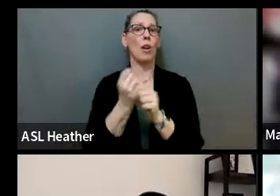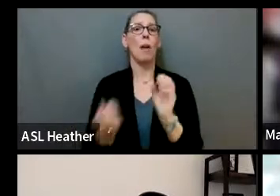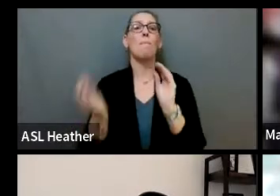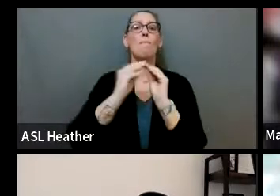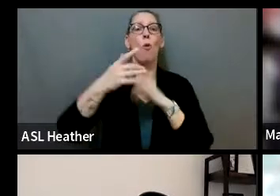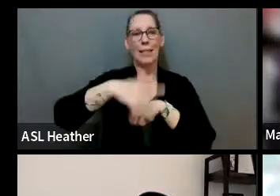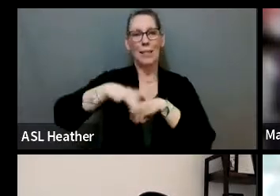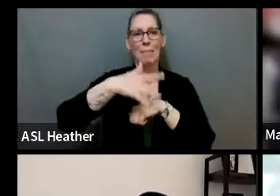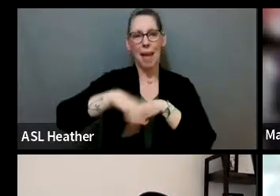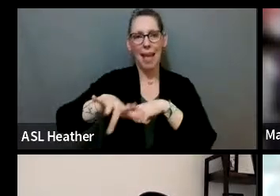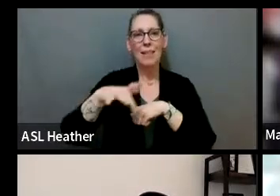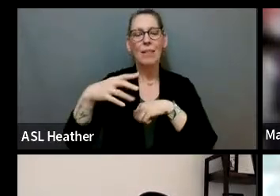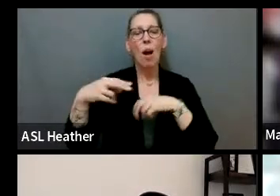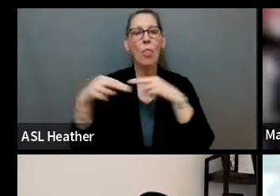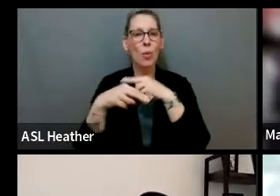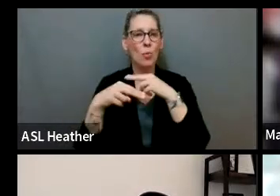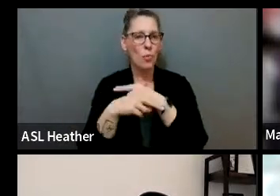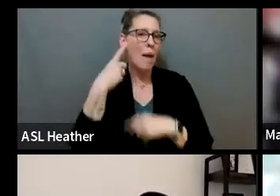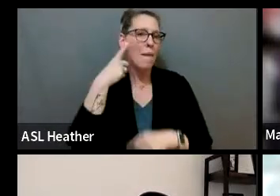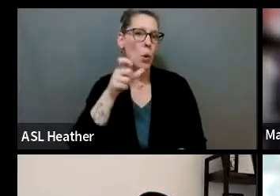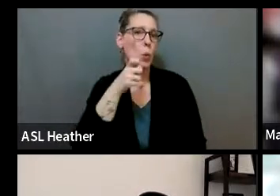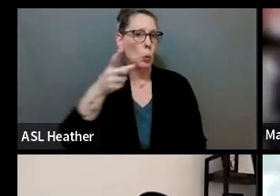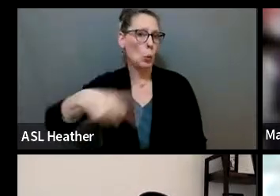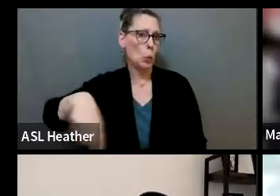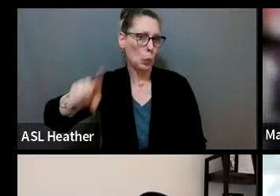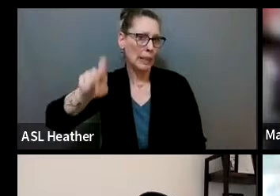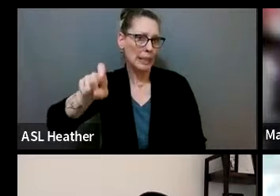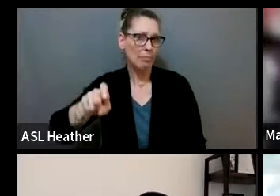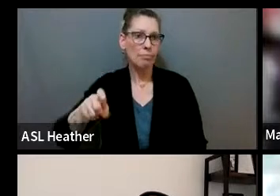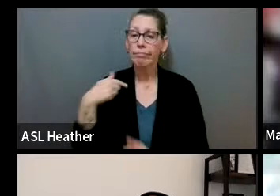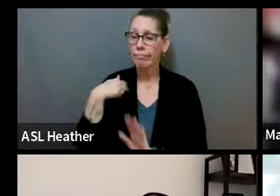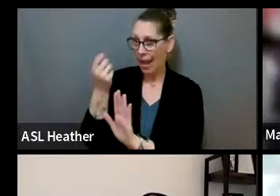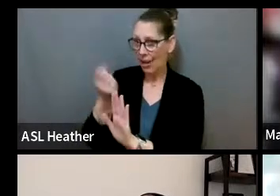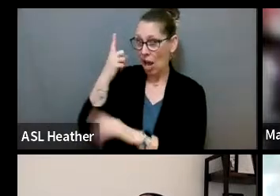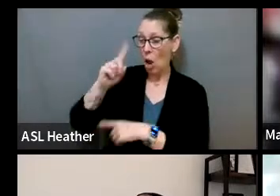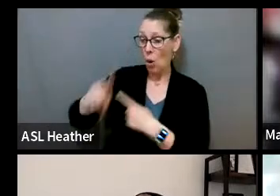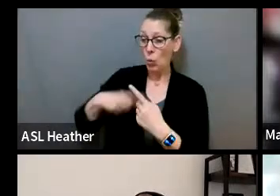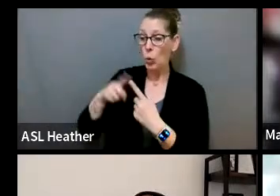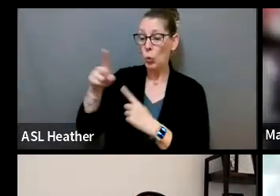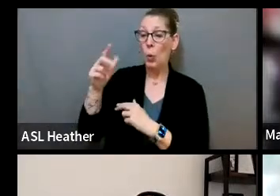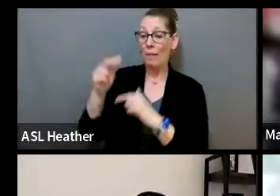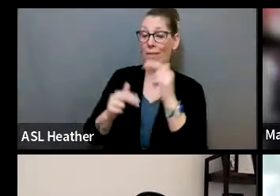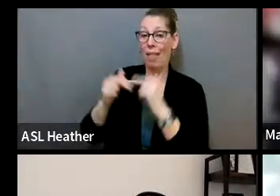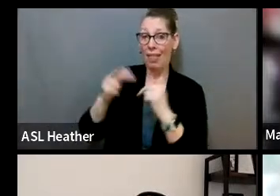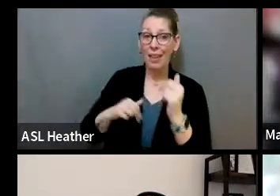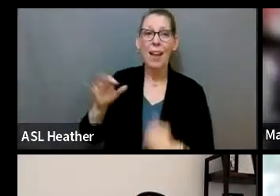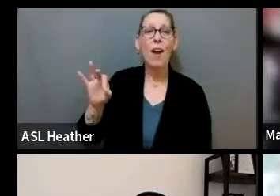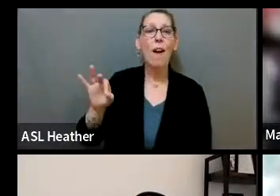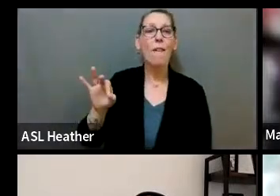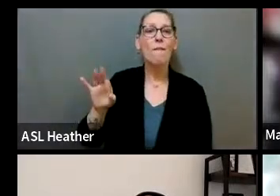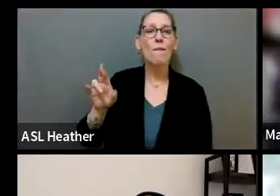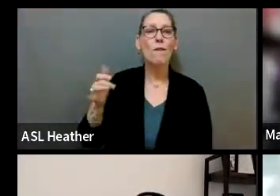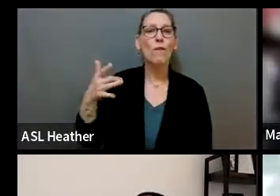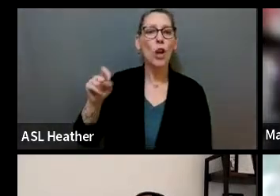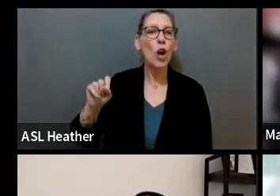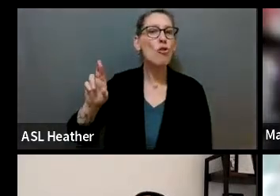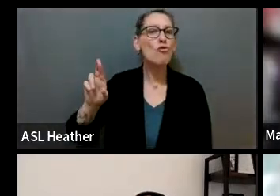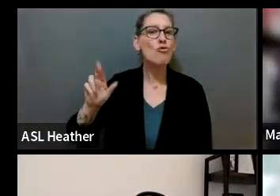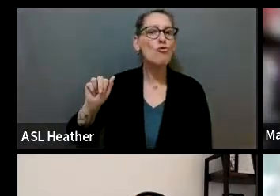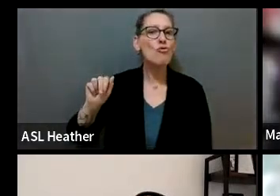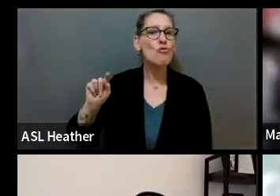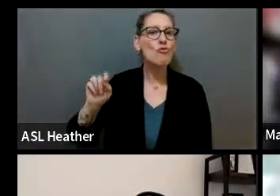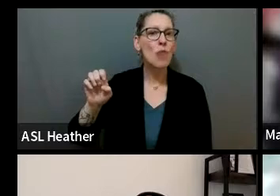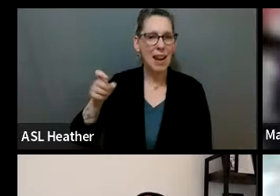the interstate for those that need it. I understand that, but when you're building your freight rates and you're considering those costs, if